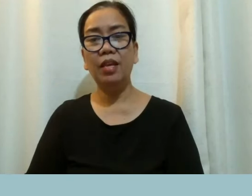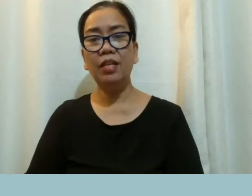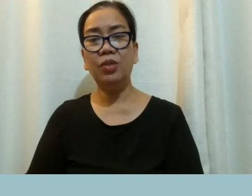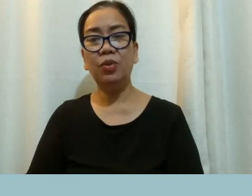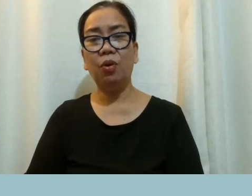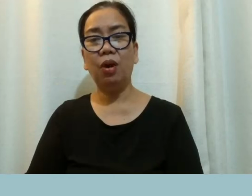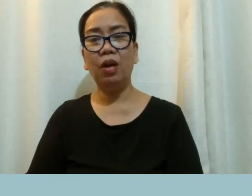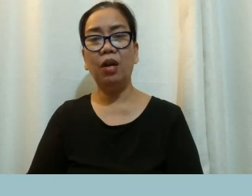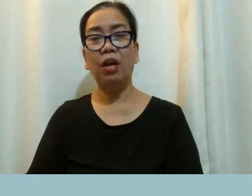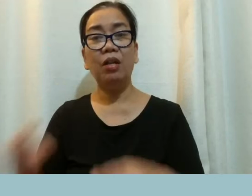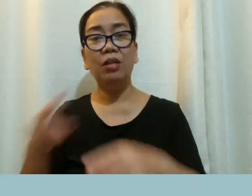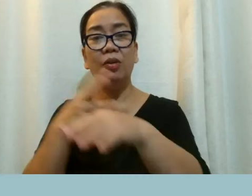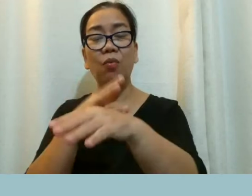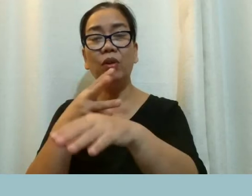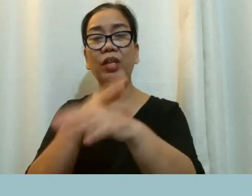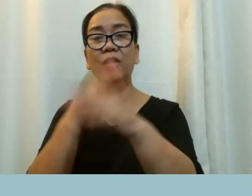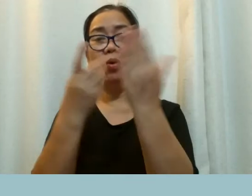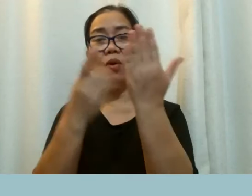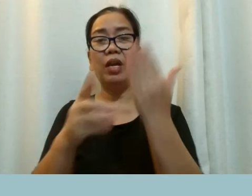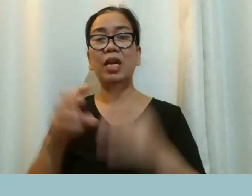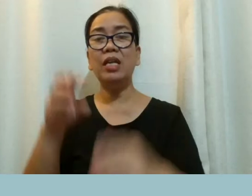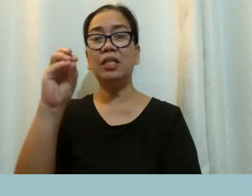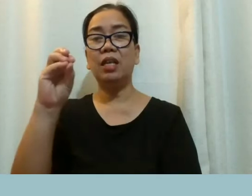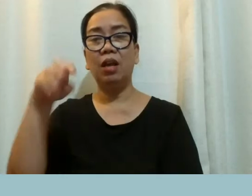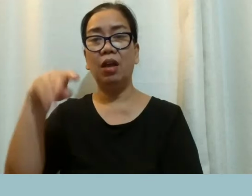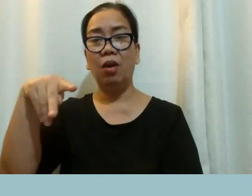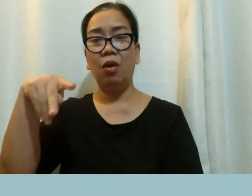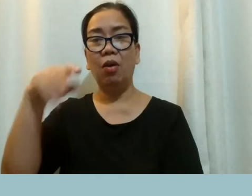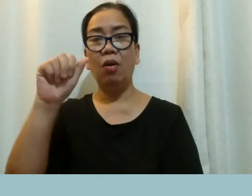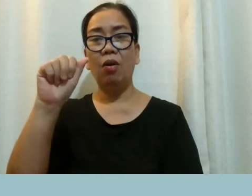And this door, the wooden door, is